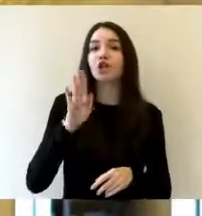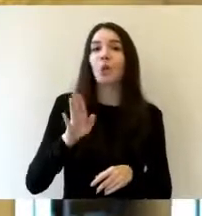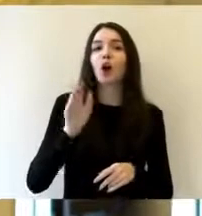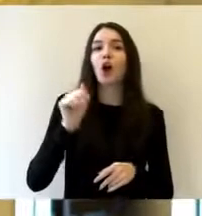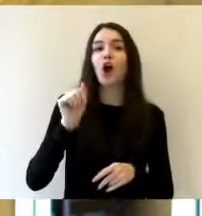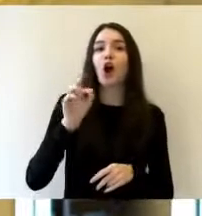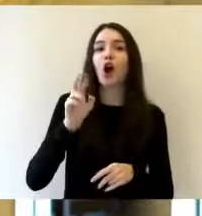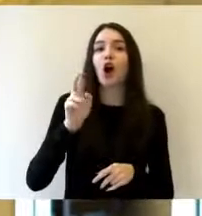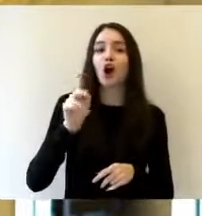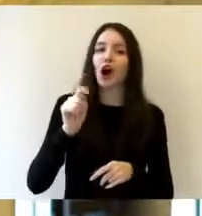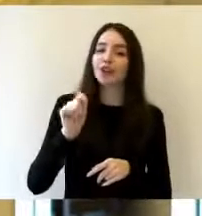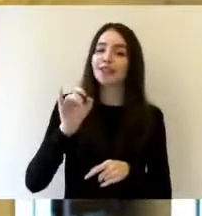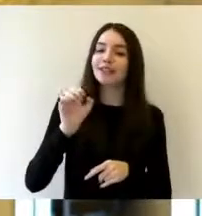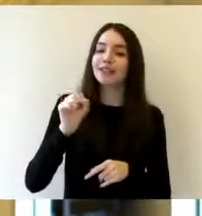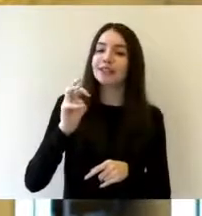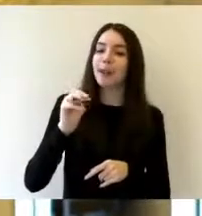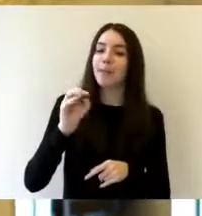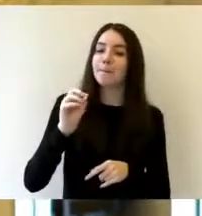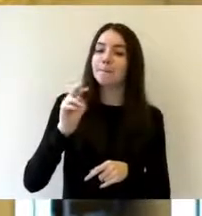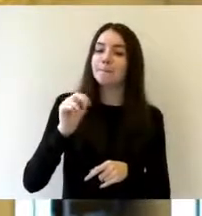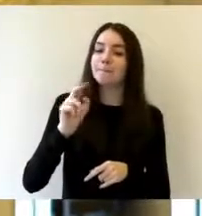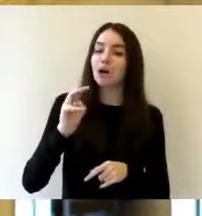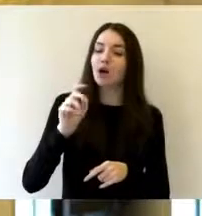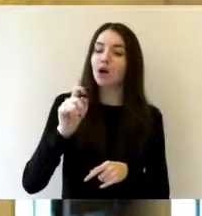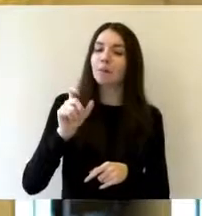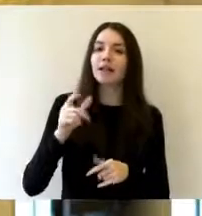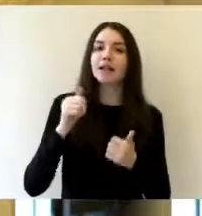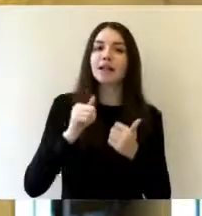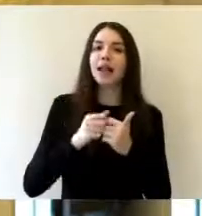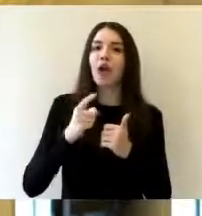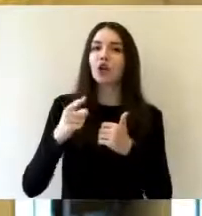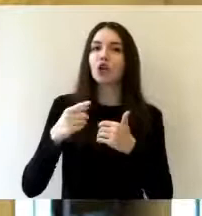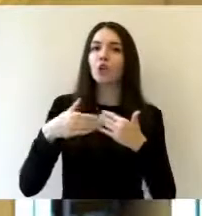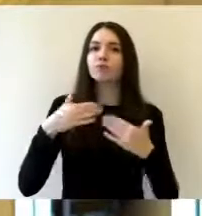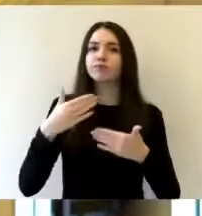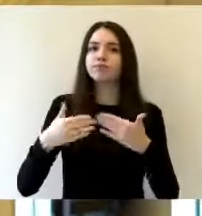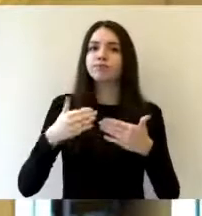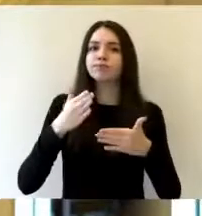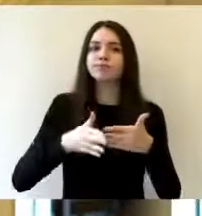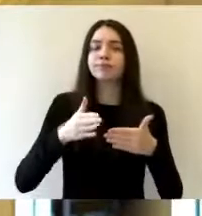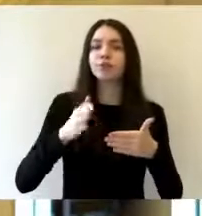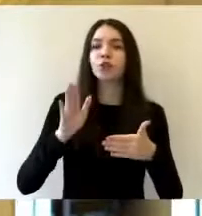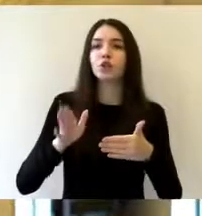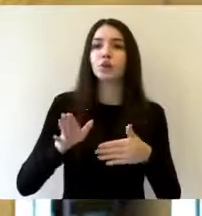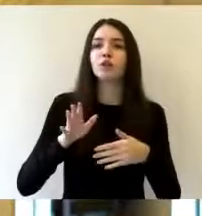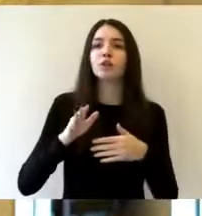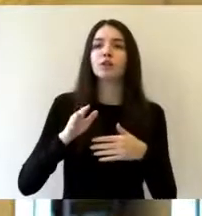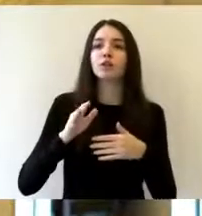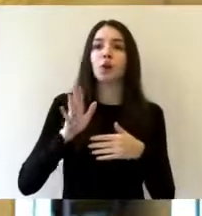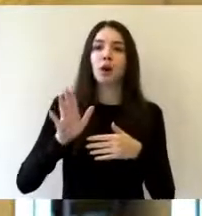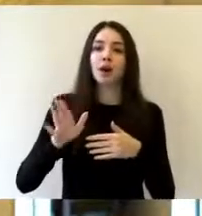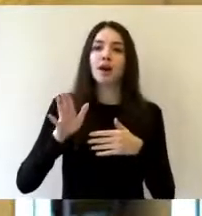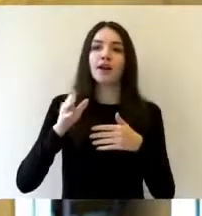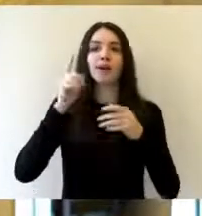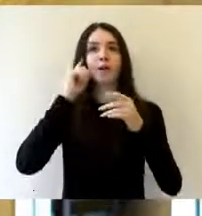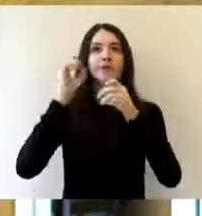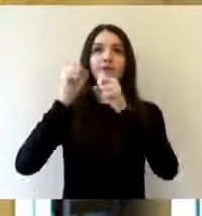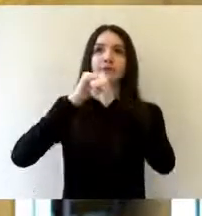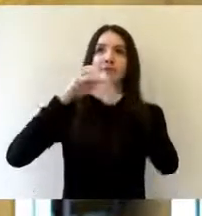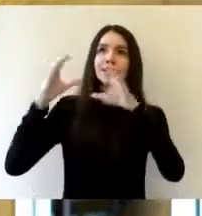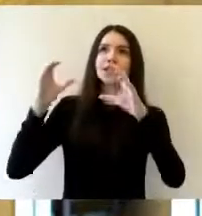How do you discipline yourself to execute your monumental vision? Ooh. Not particularly well.